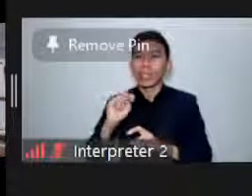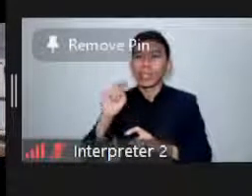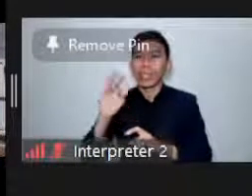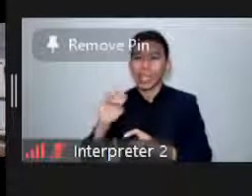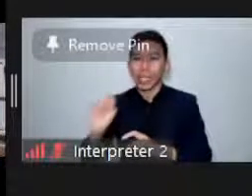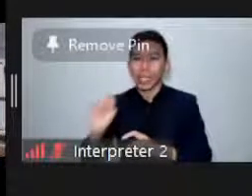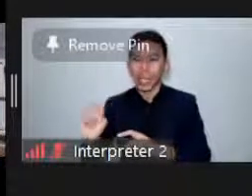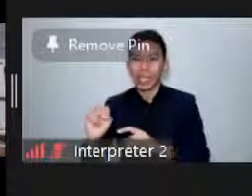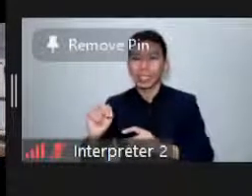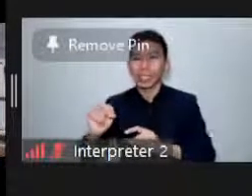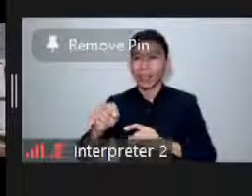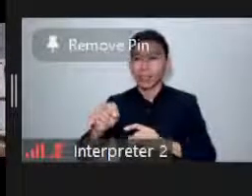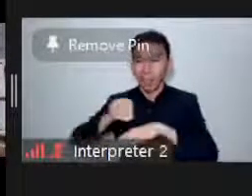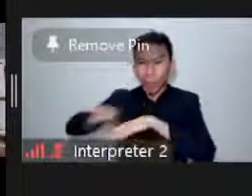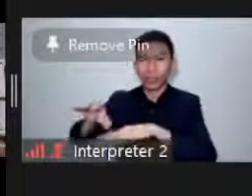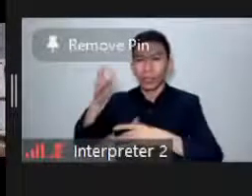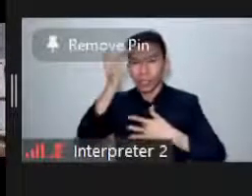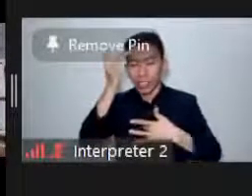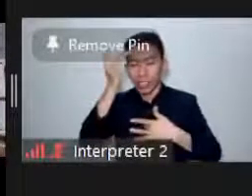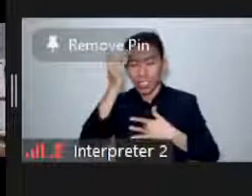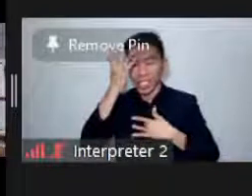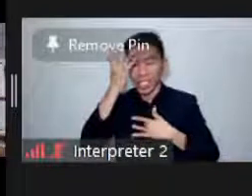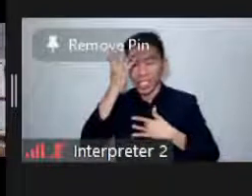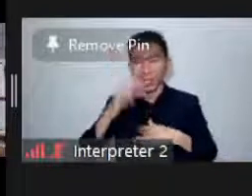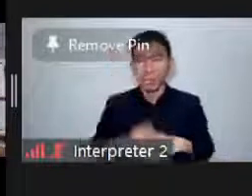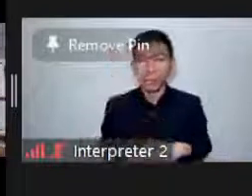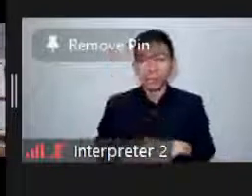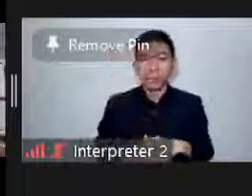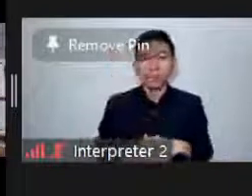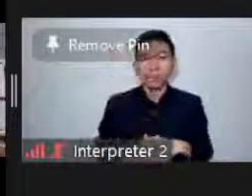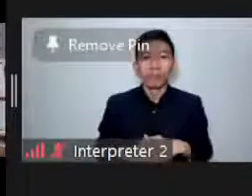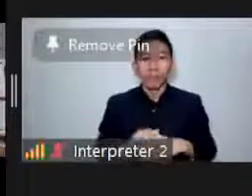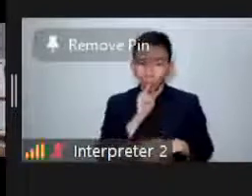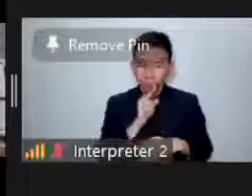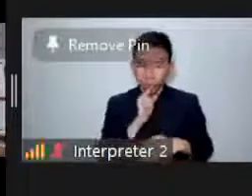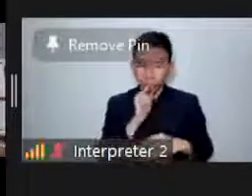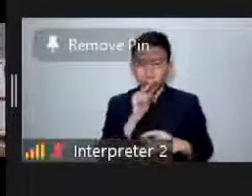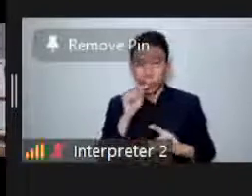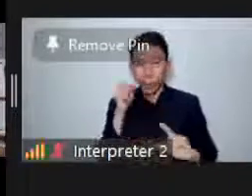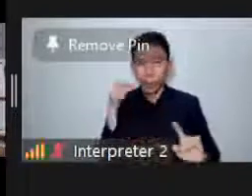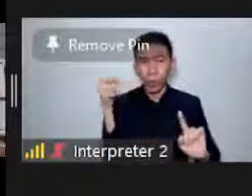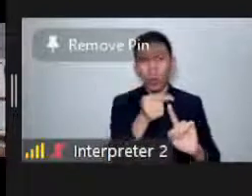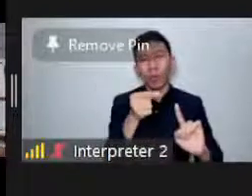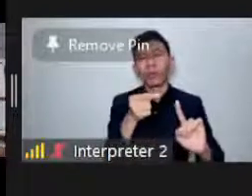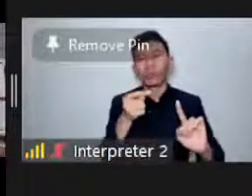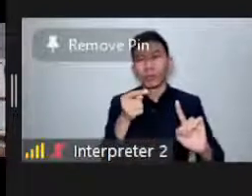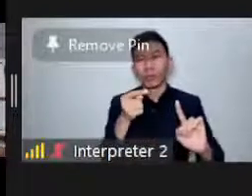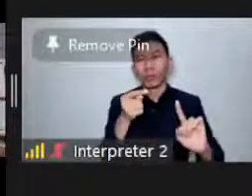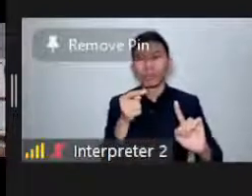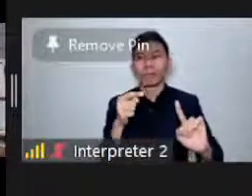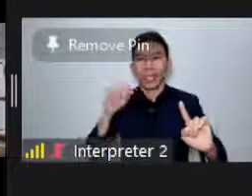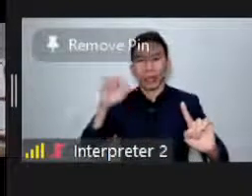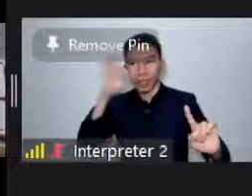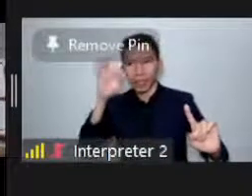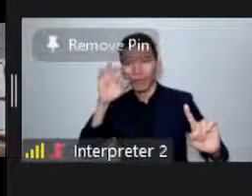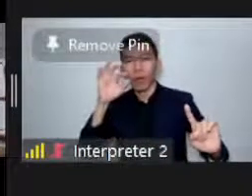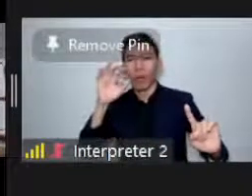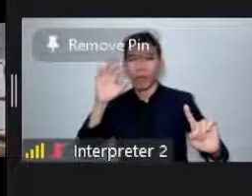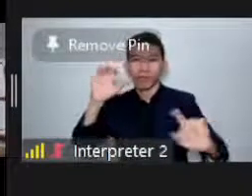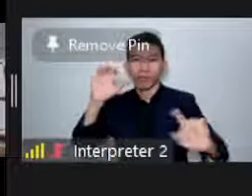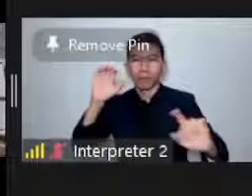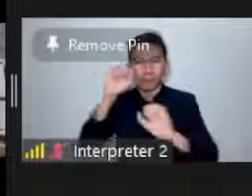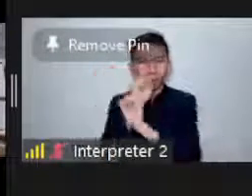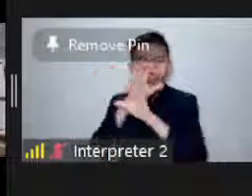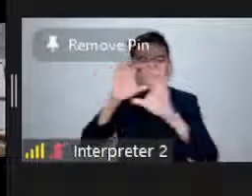2030. Ultimately, we all wanted to achieve the Filipino aspiration dubbed as Ambisyon Natin, that is,